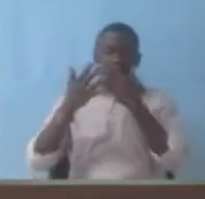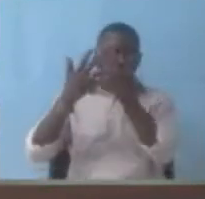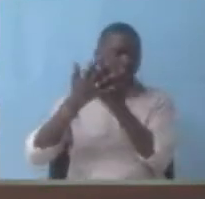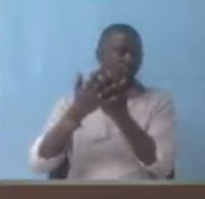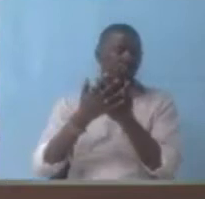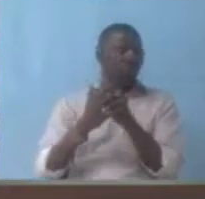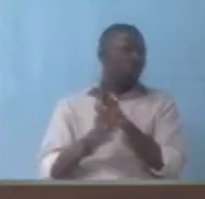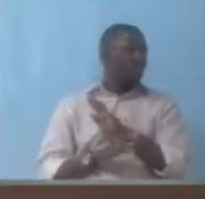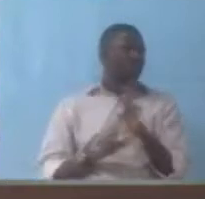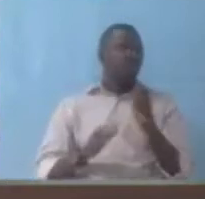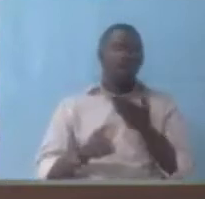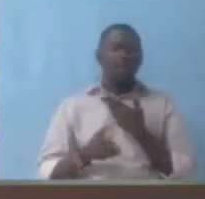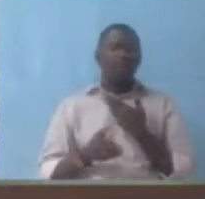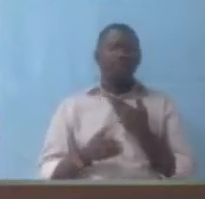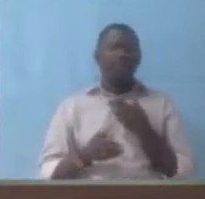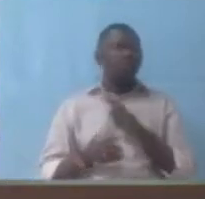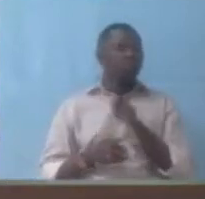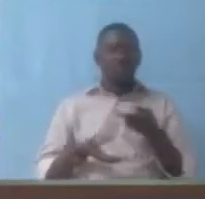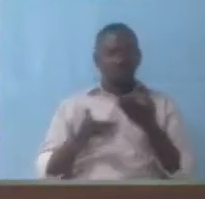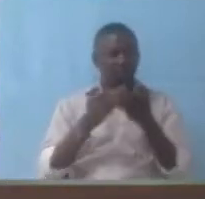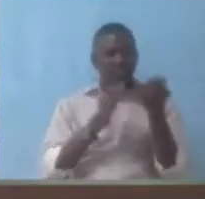To the